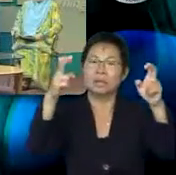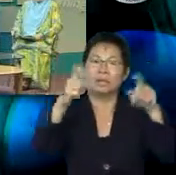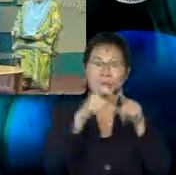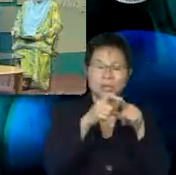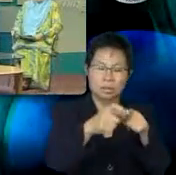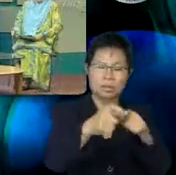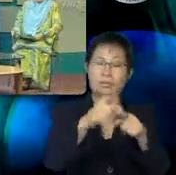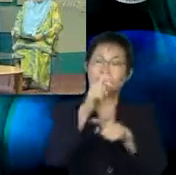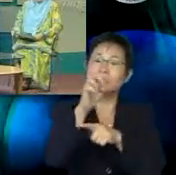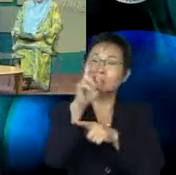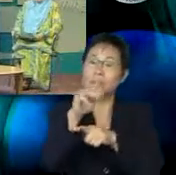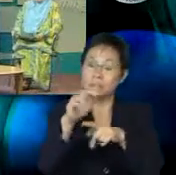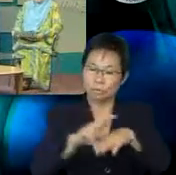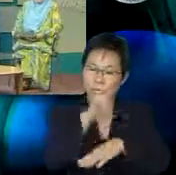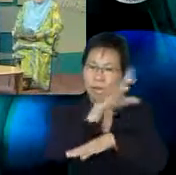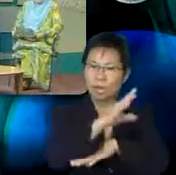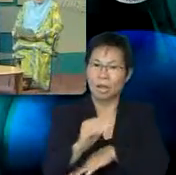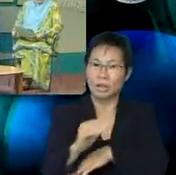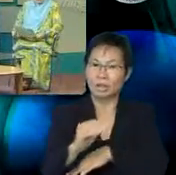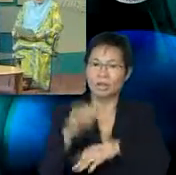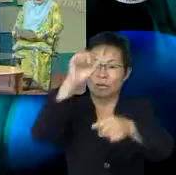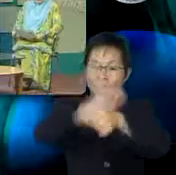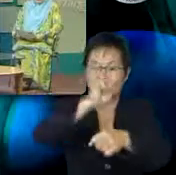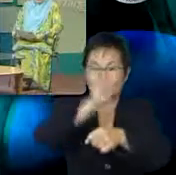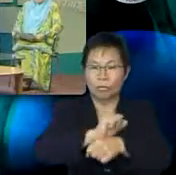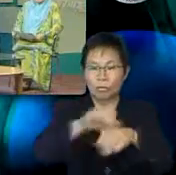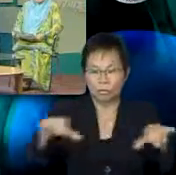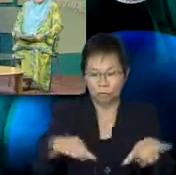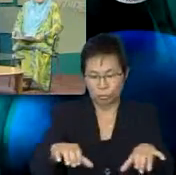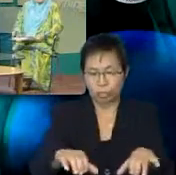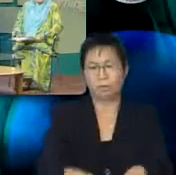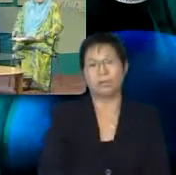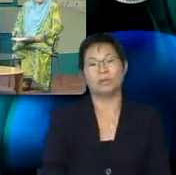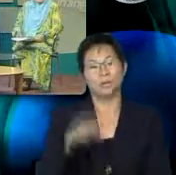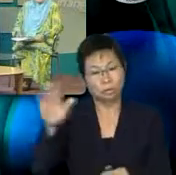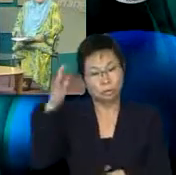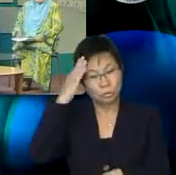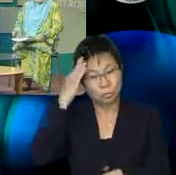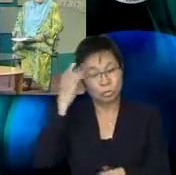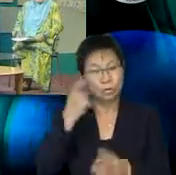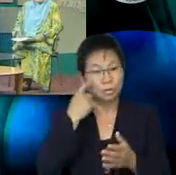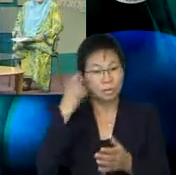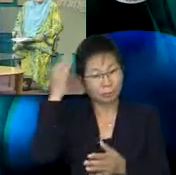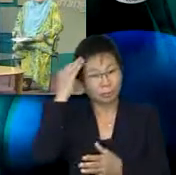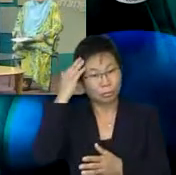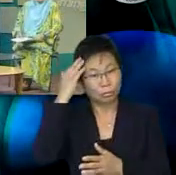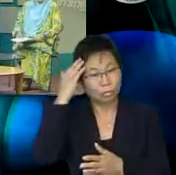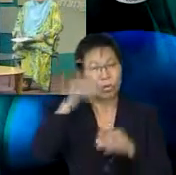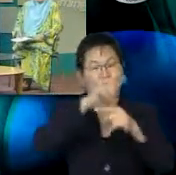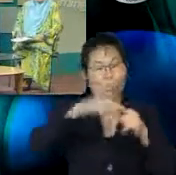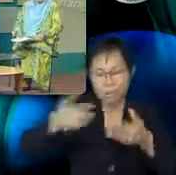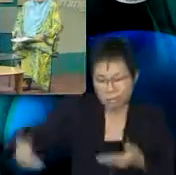is used and where the occupation is performed. You will notice, for example, that